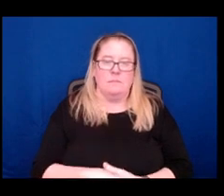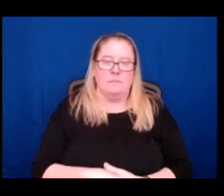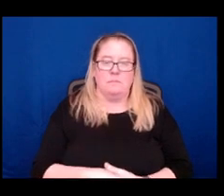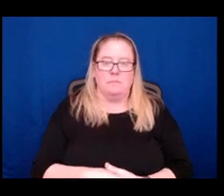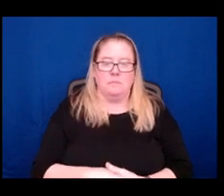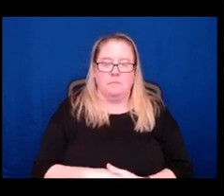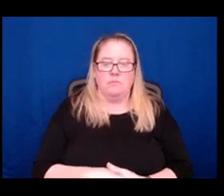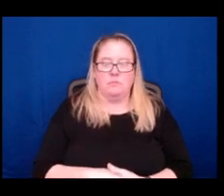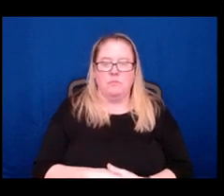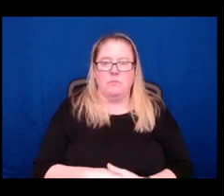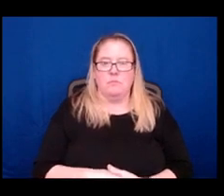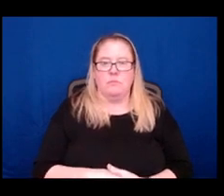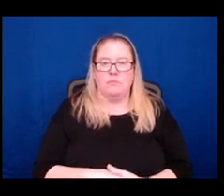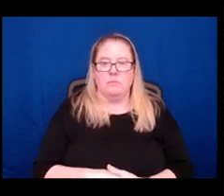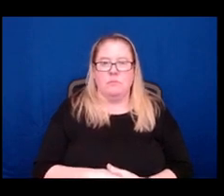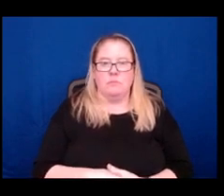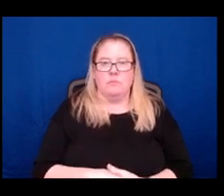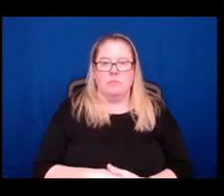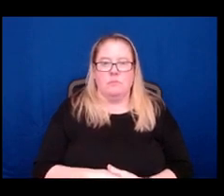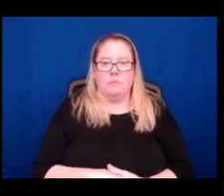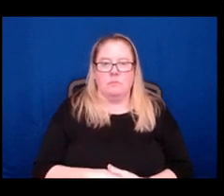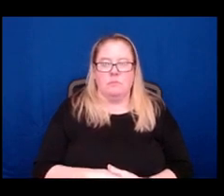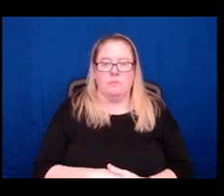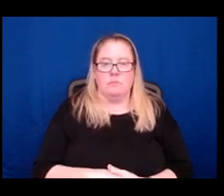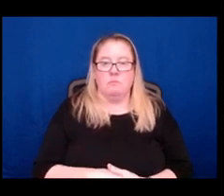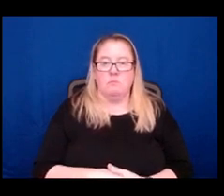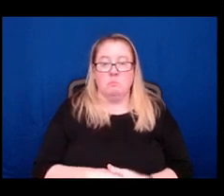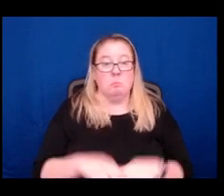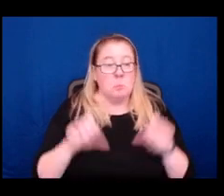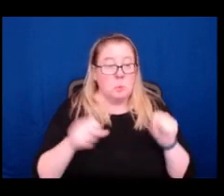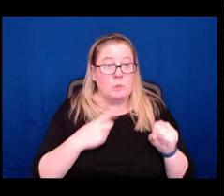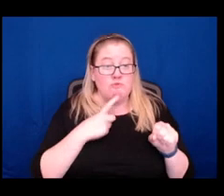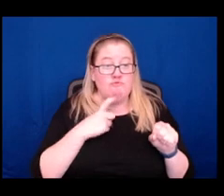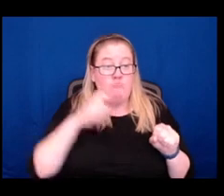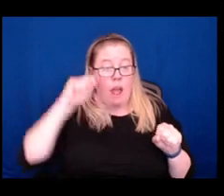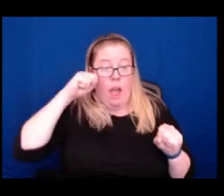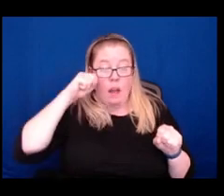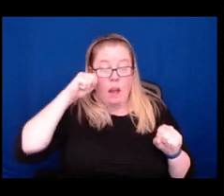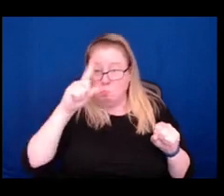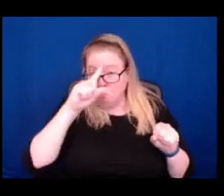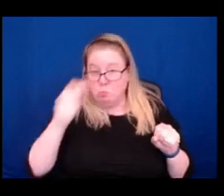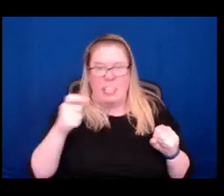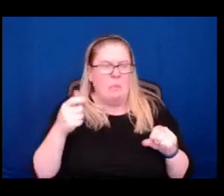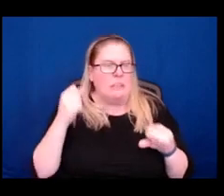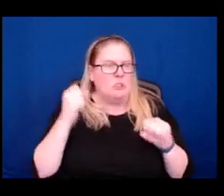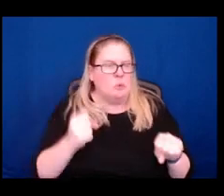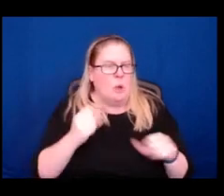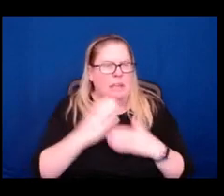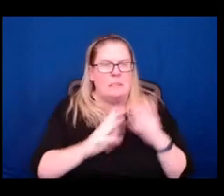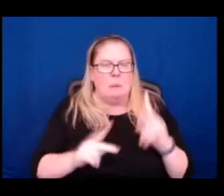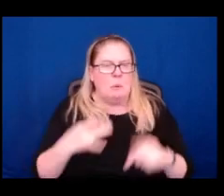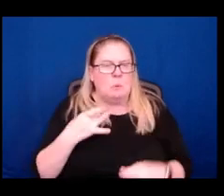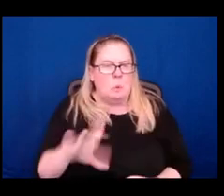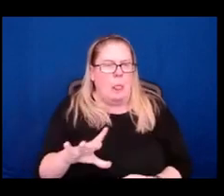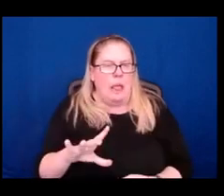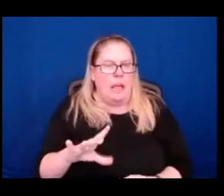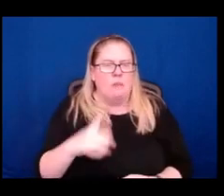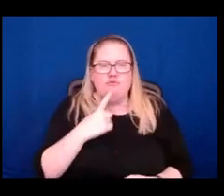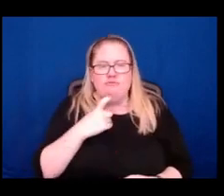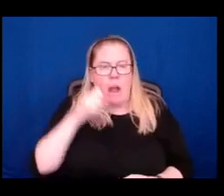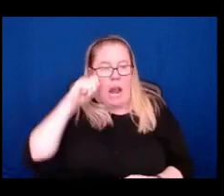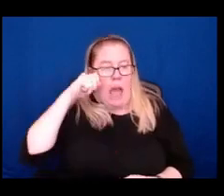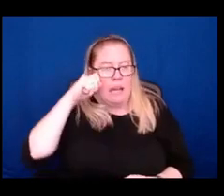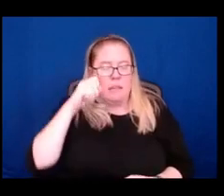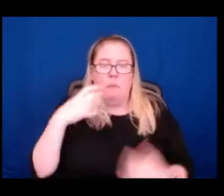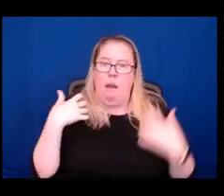Now, like I said, you could do red onion. I love red onion. It's a little strong for some people, but super good for you. Good for the blood,